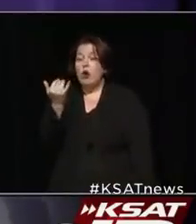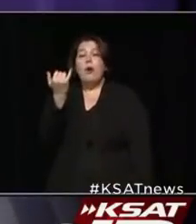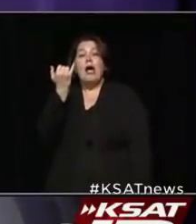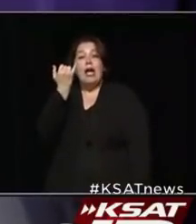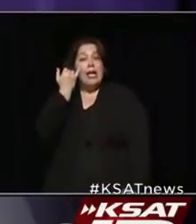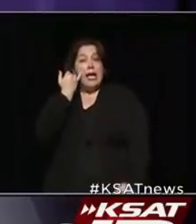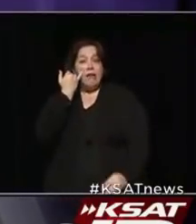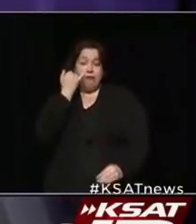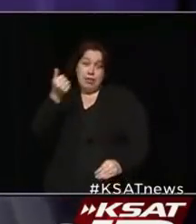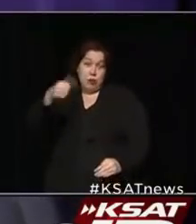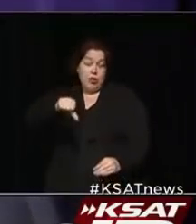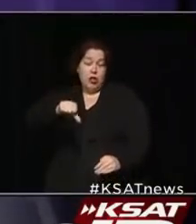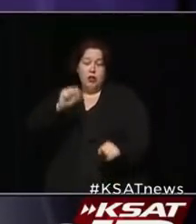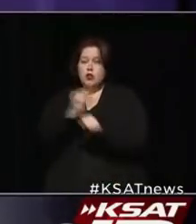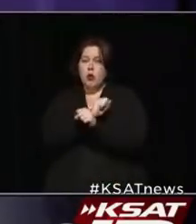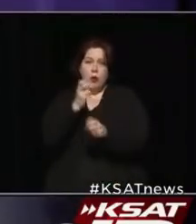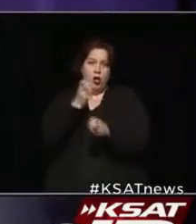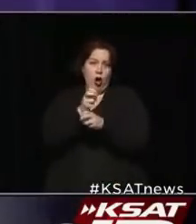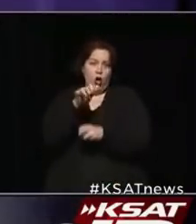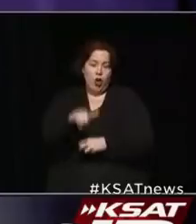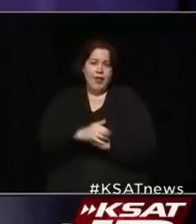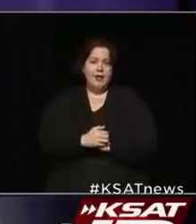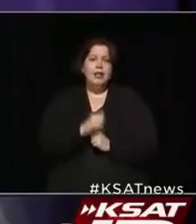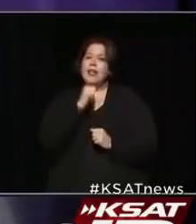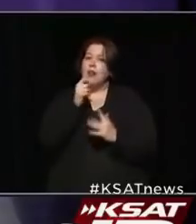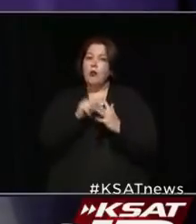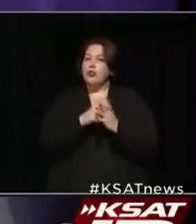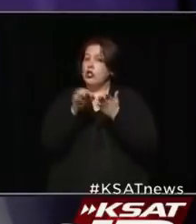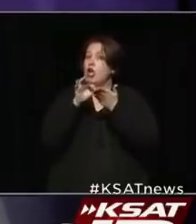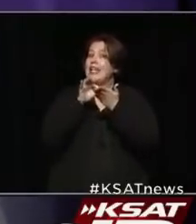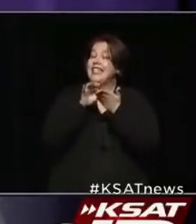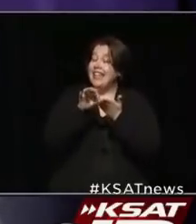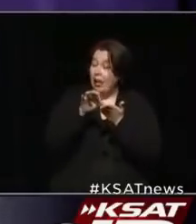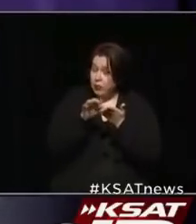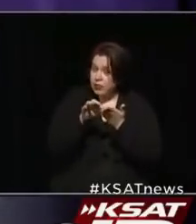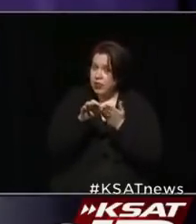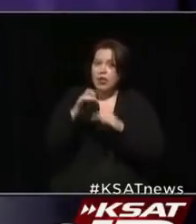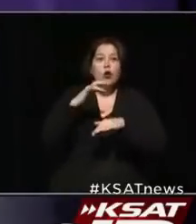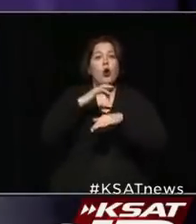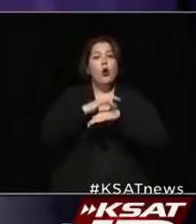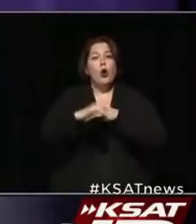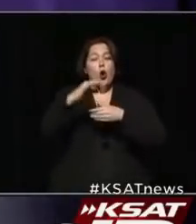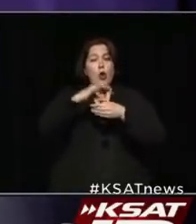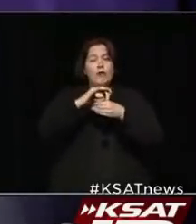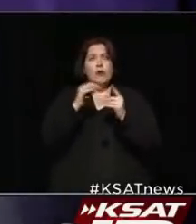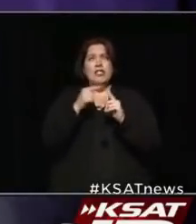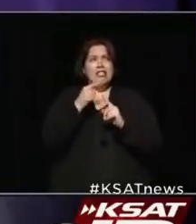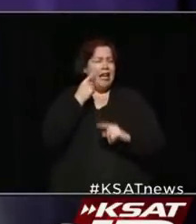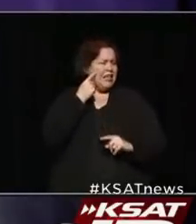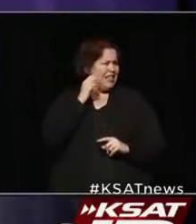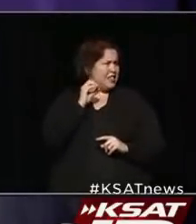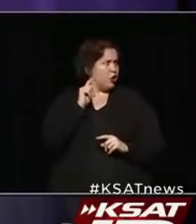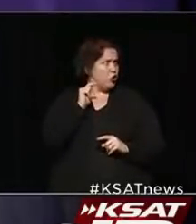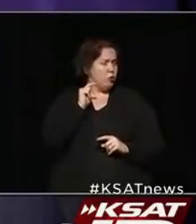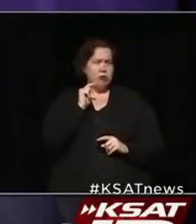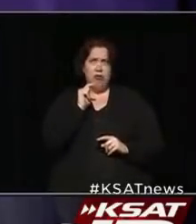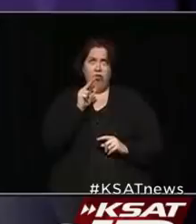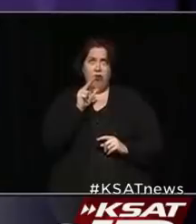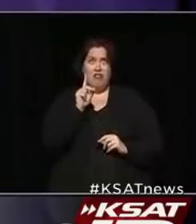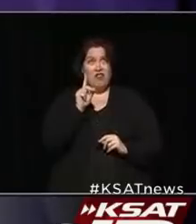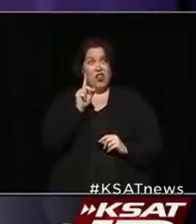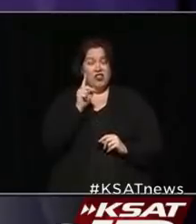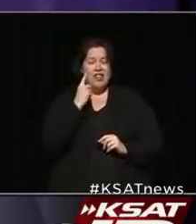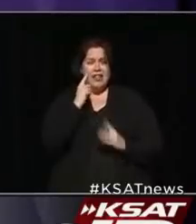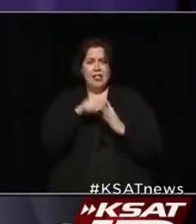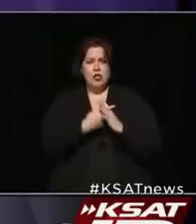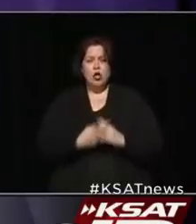rejected, and so we're working hard on that. They won't start counting those early mail-in ballots till I think it's October the 31st when they do